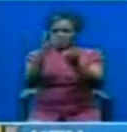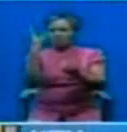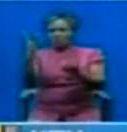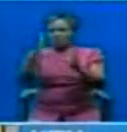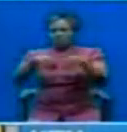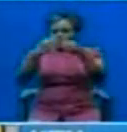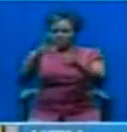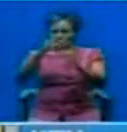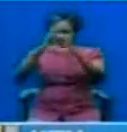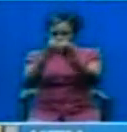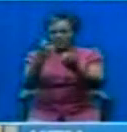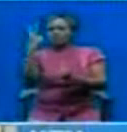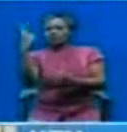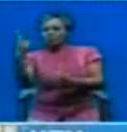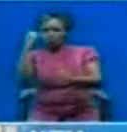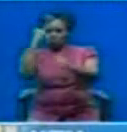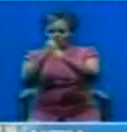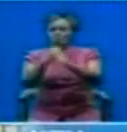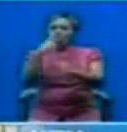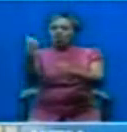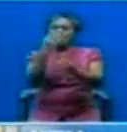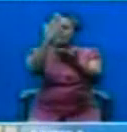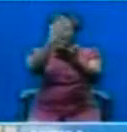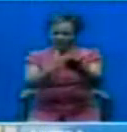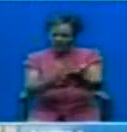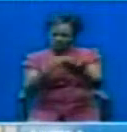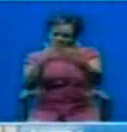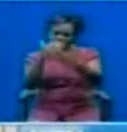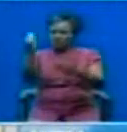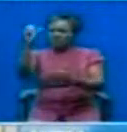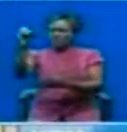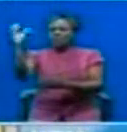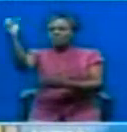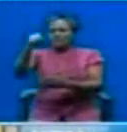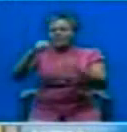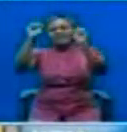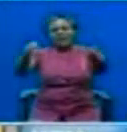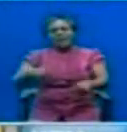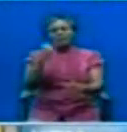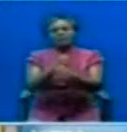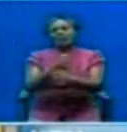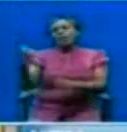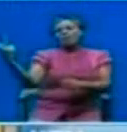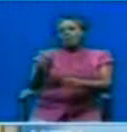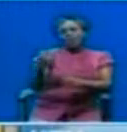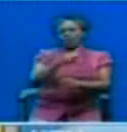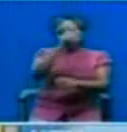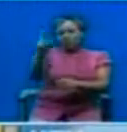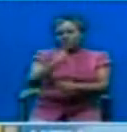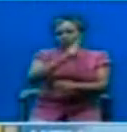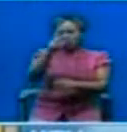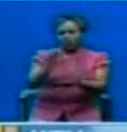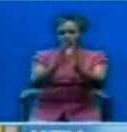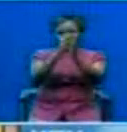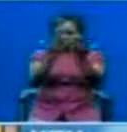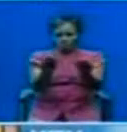them standard 2 work, only half of them, around 50%, will be able to do it. The two girls were being asked questions from the booklet